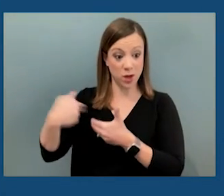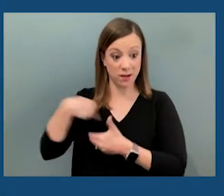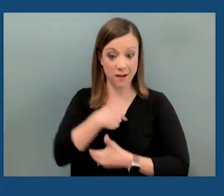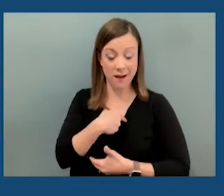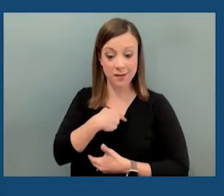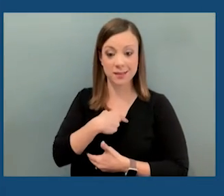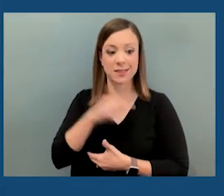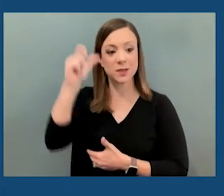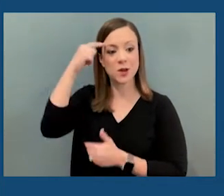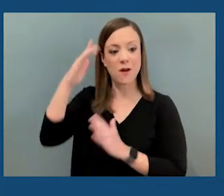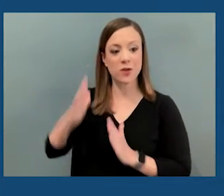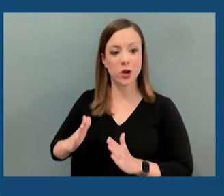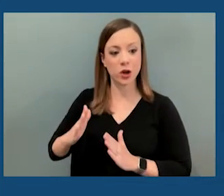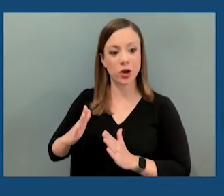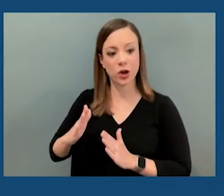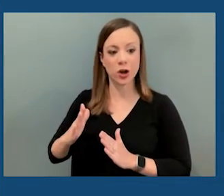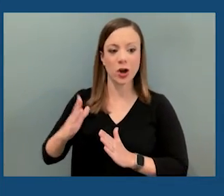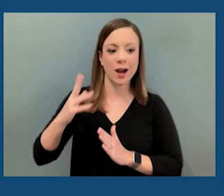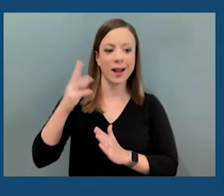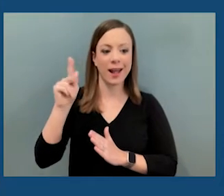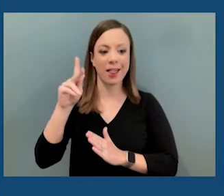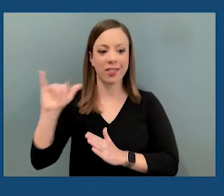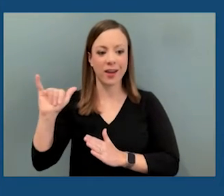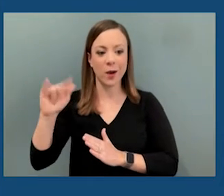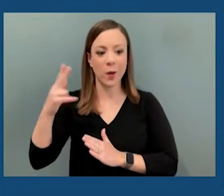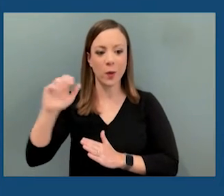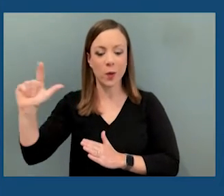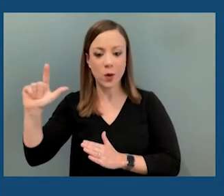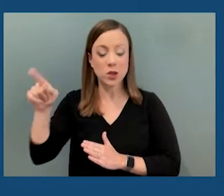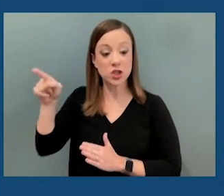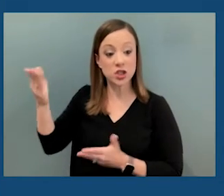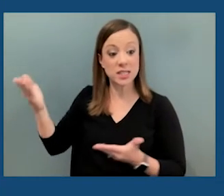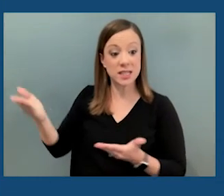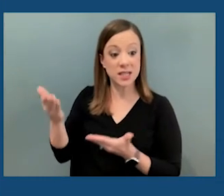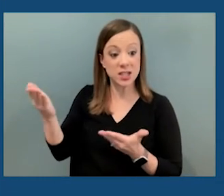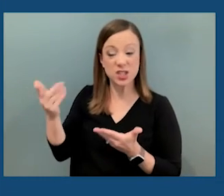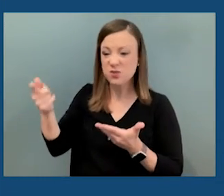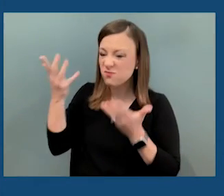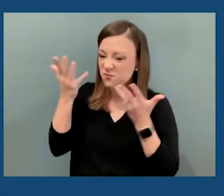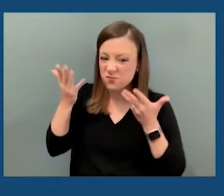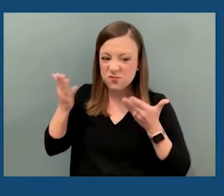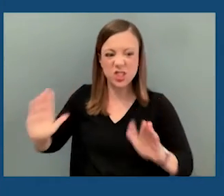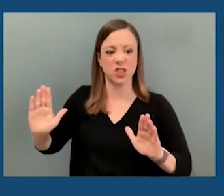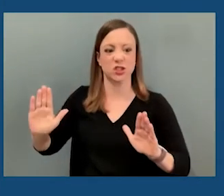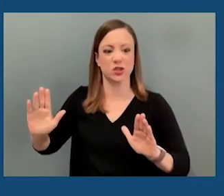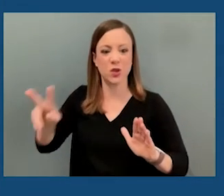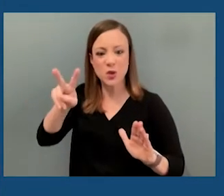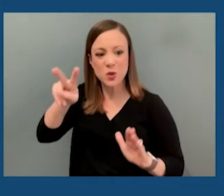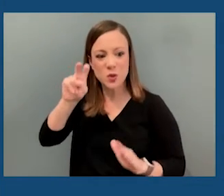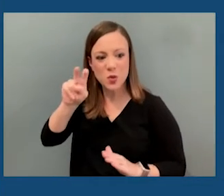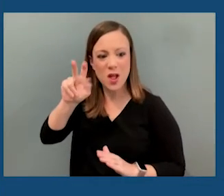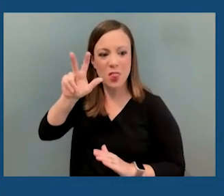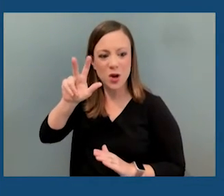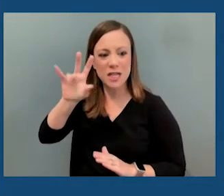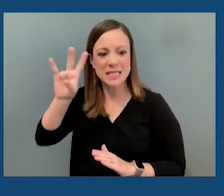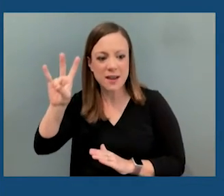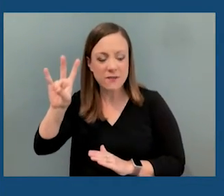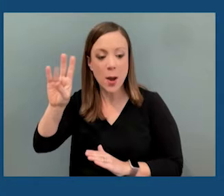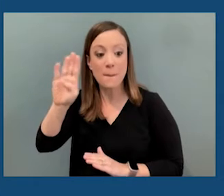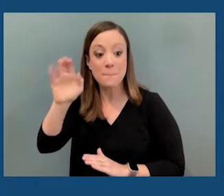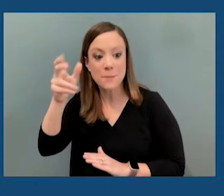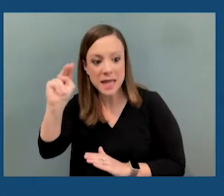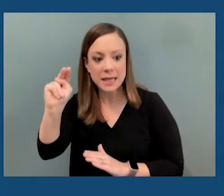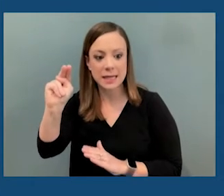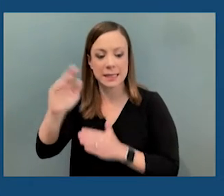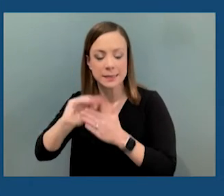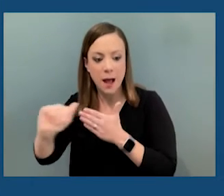Hochul. She is here on the heels of completing a $237 billion budget agreement with the